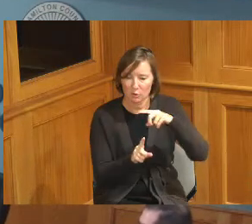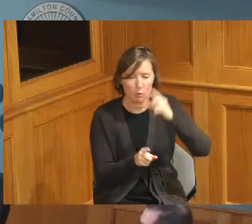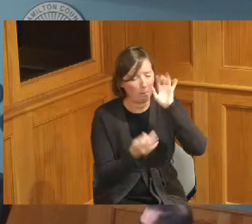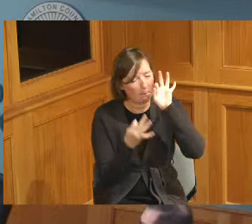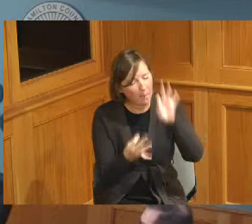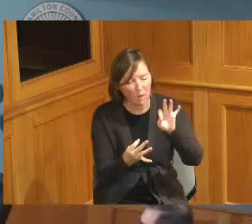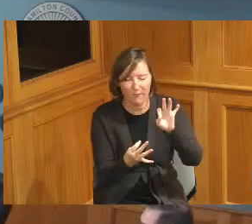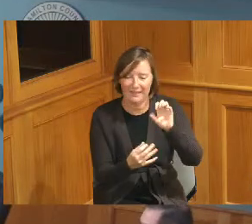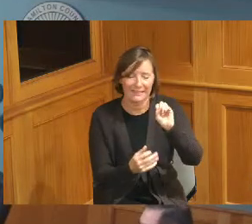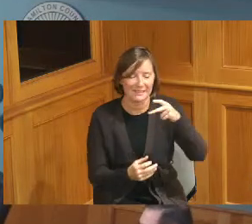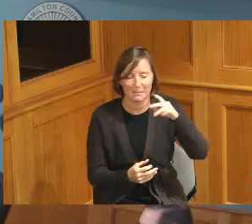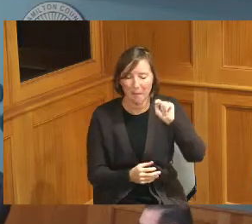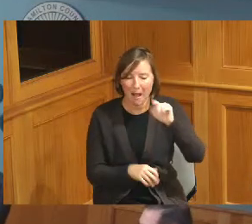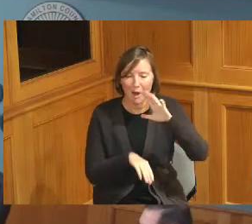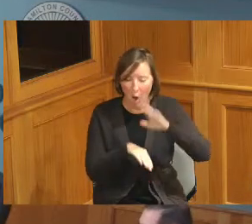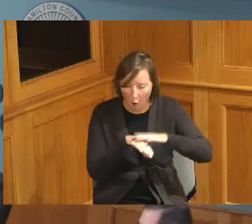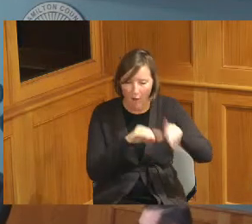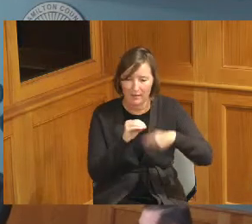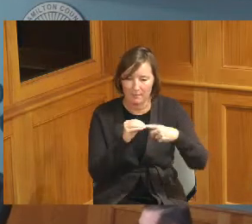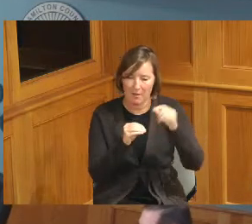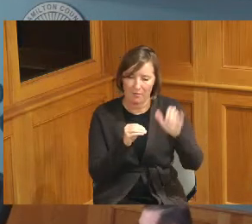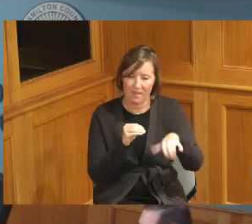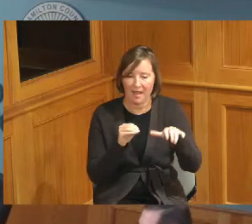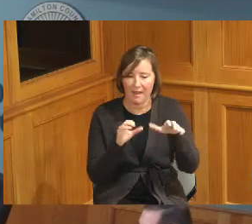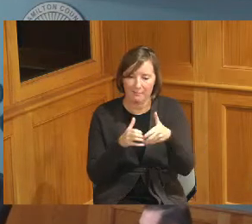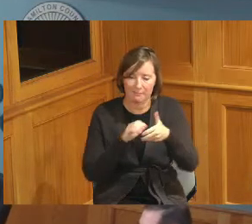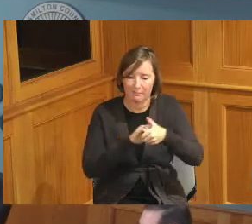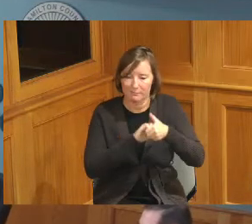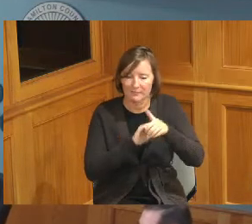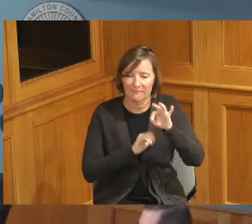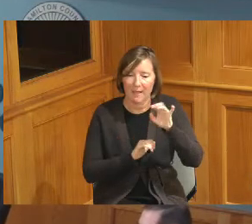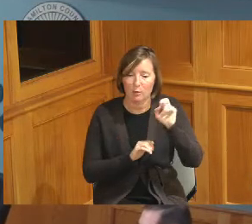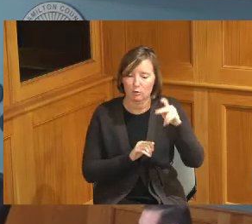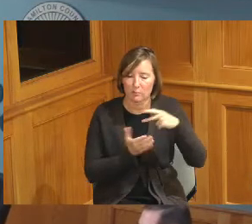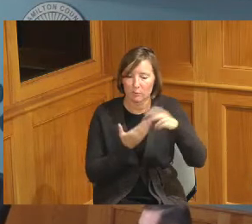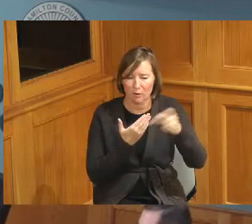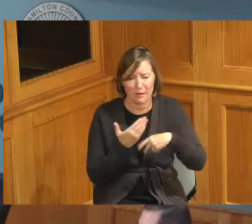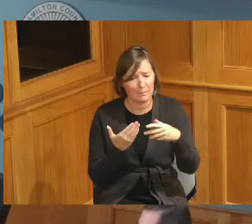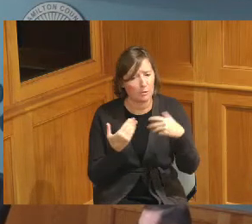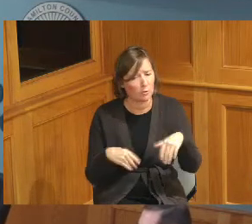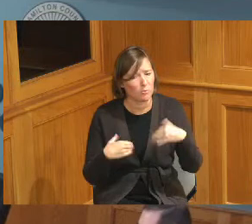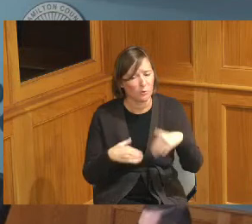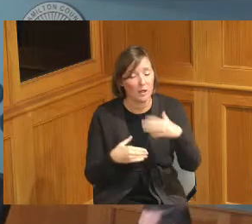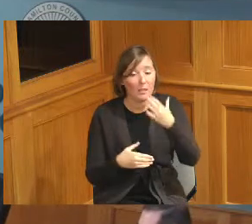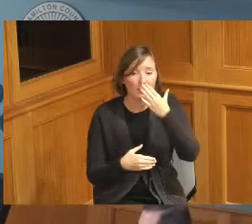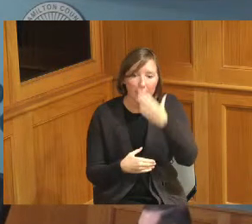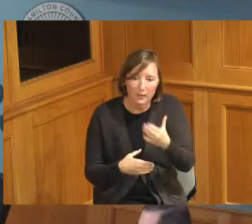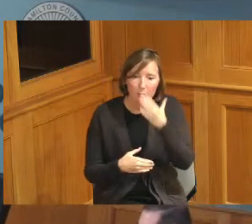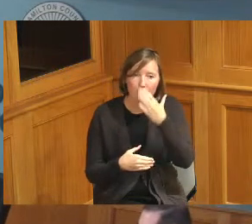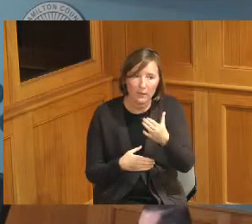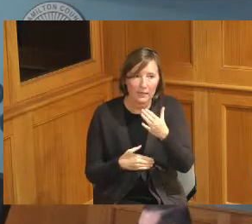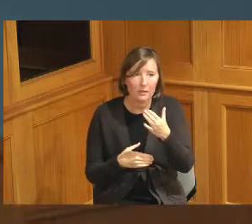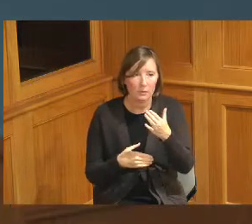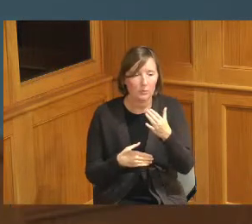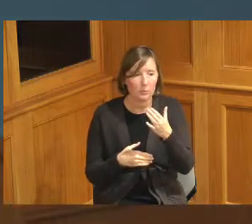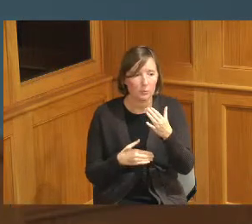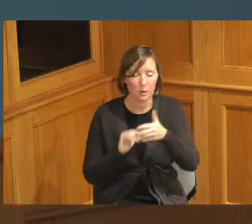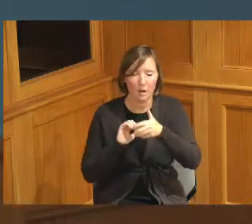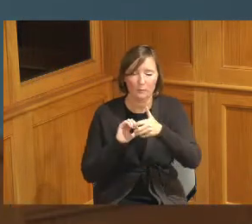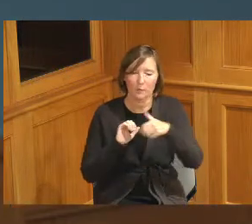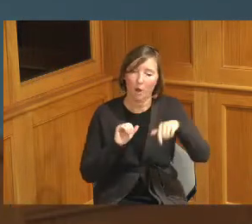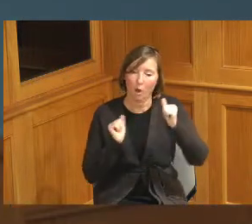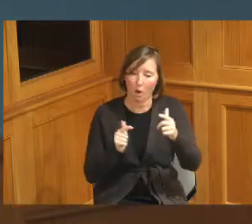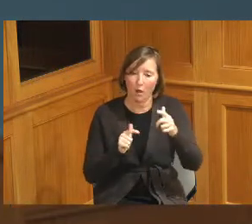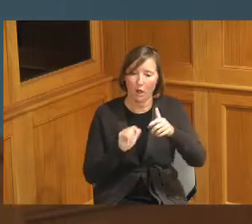super, super excited. Thank you. I know I want to thank my colleagues, because